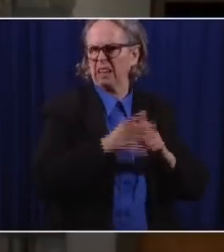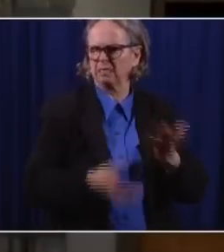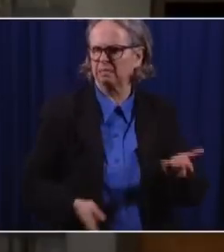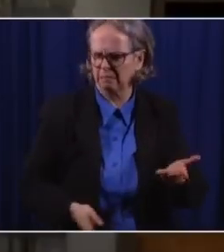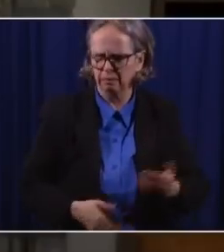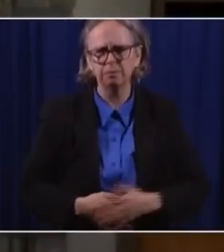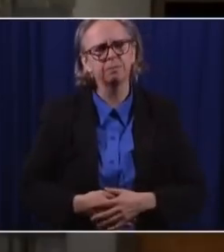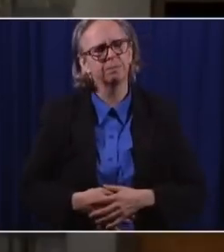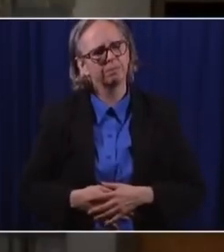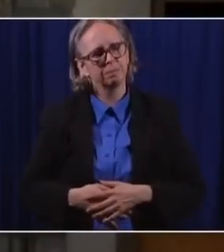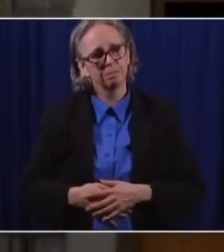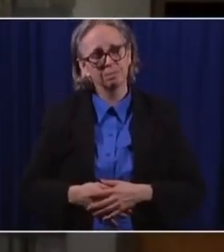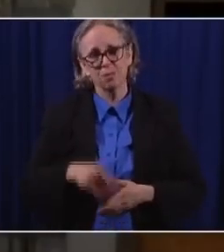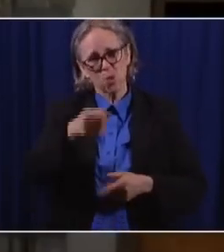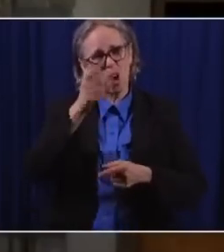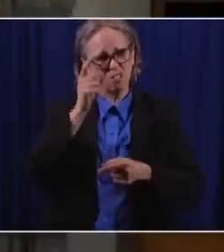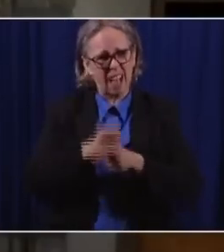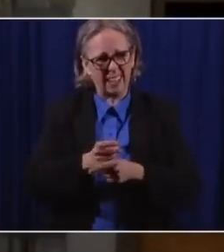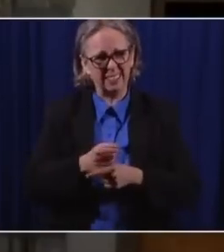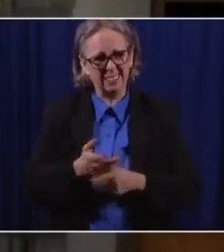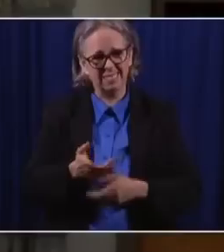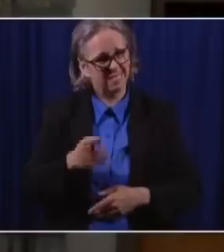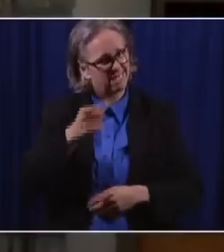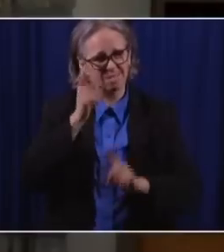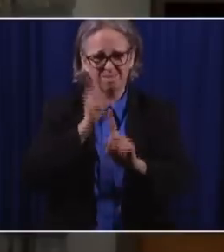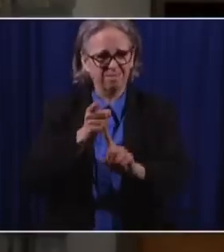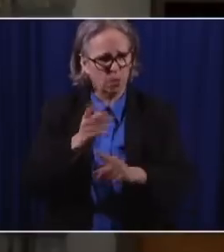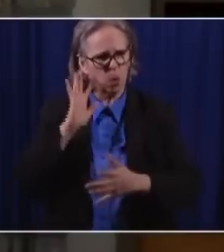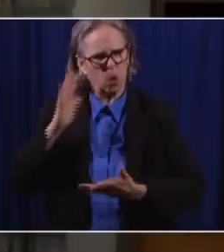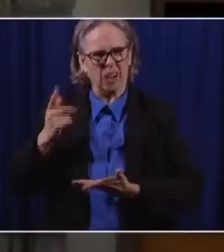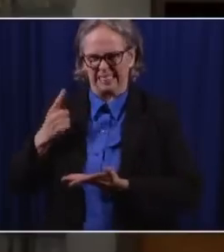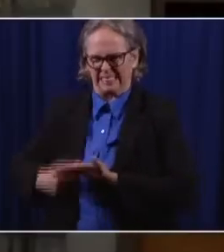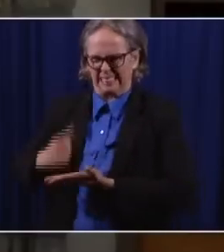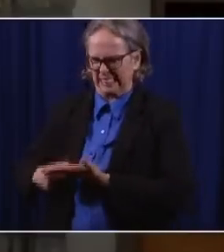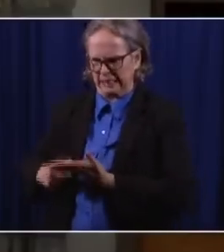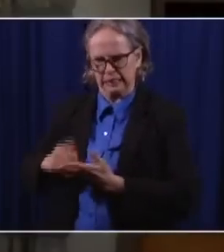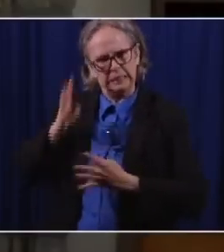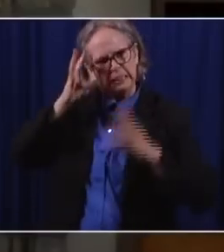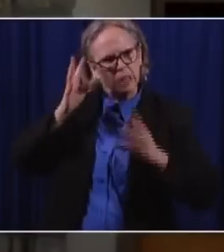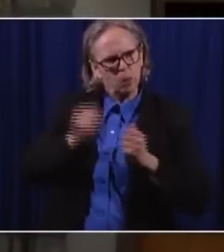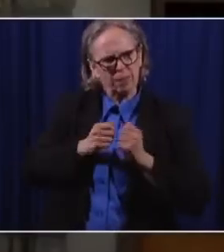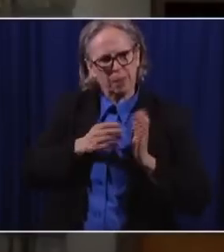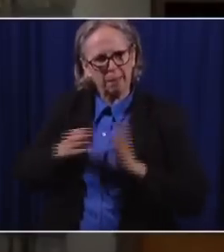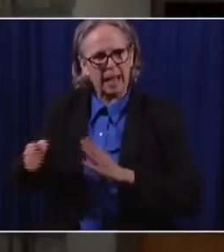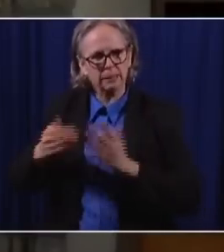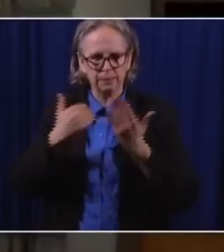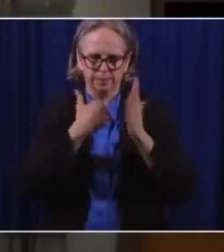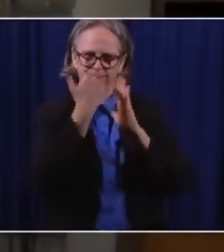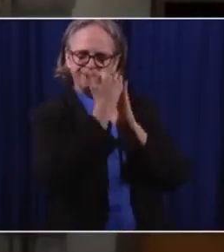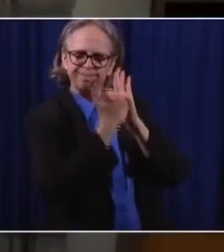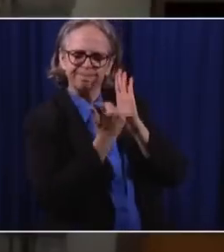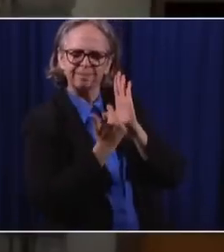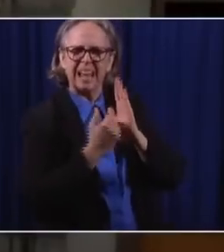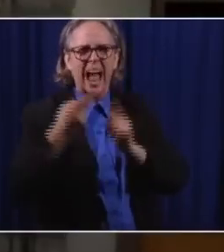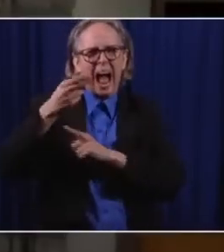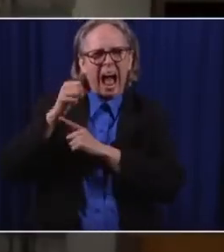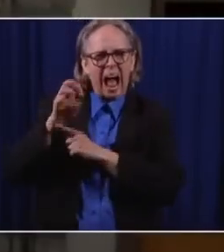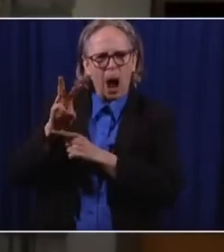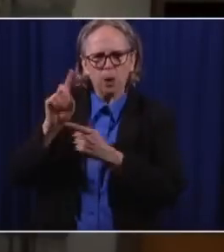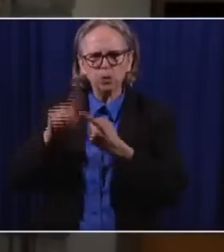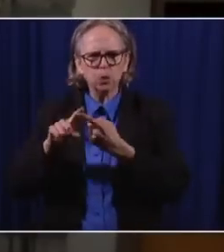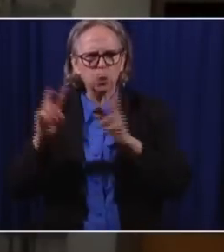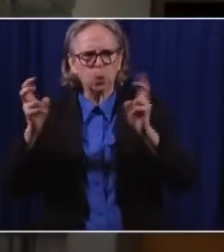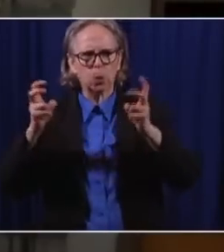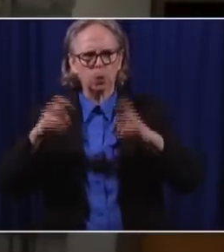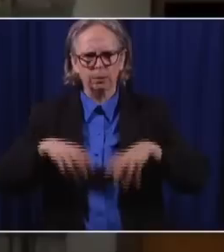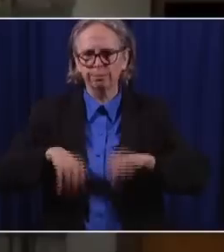right. We're working on some kind of lists of how you do this, maybe how you do Thanksgiving, how you